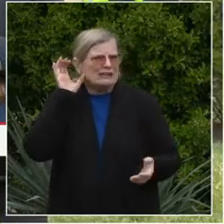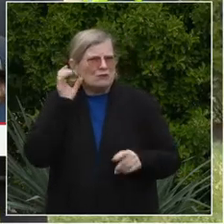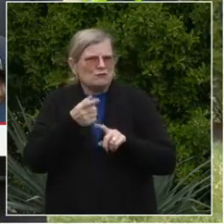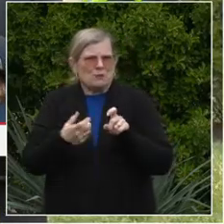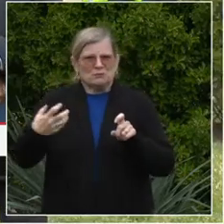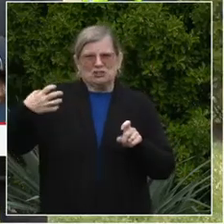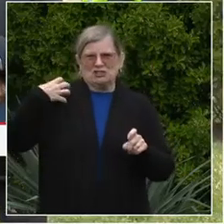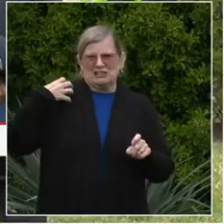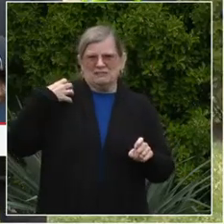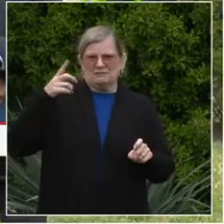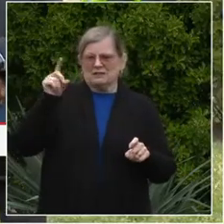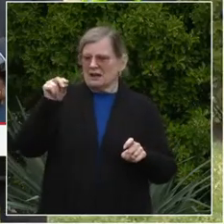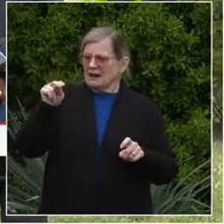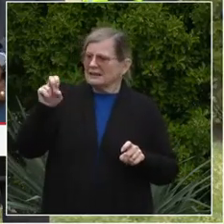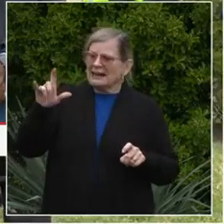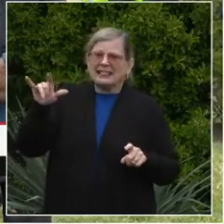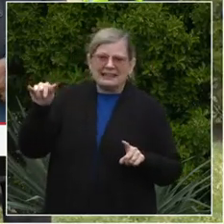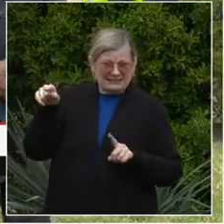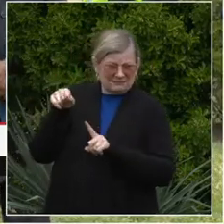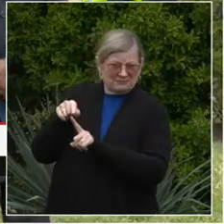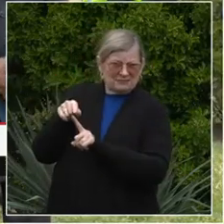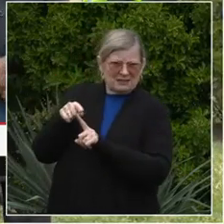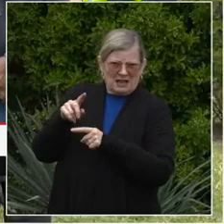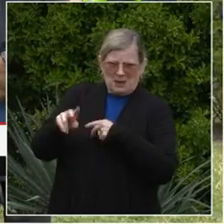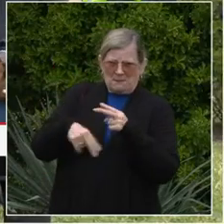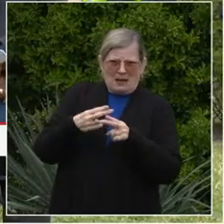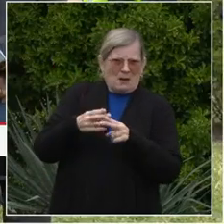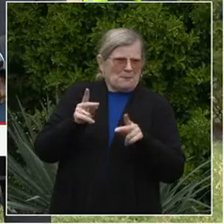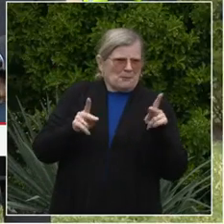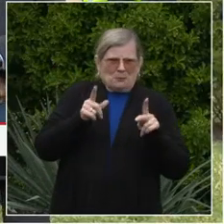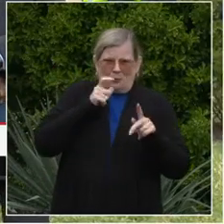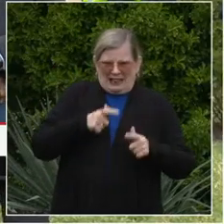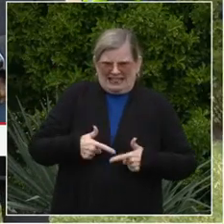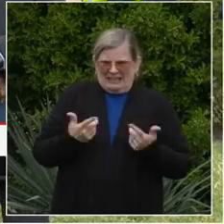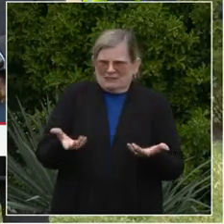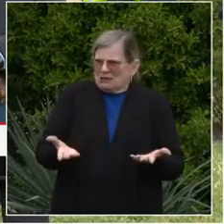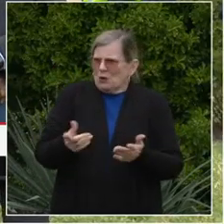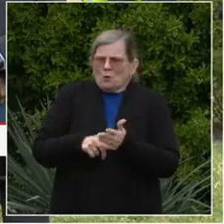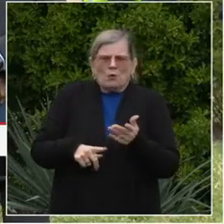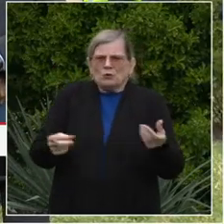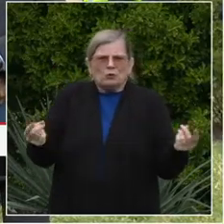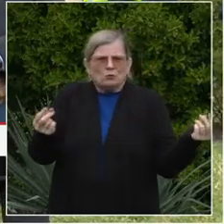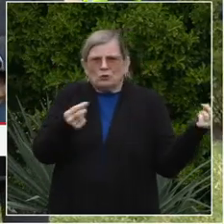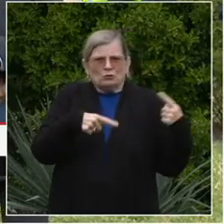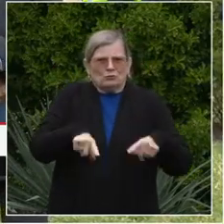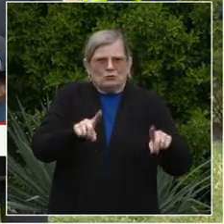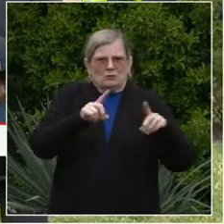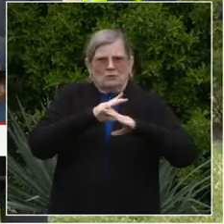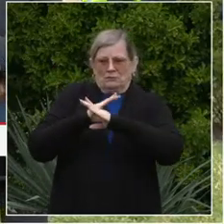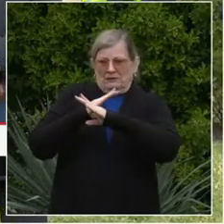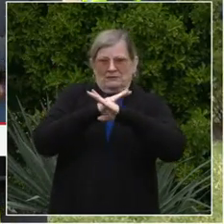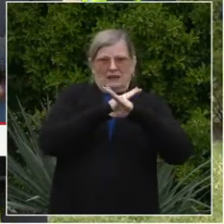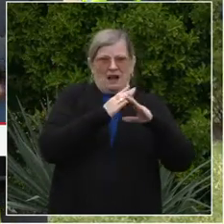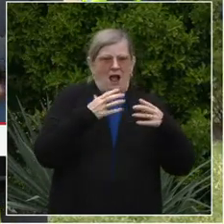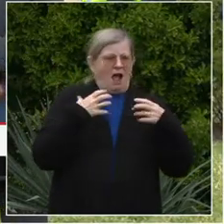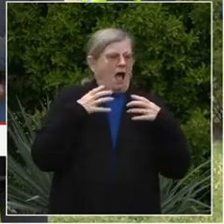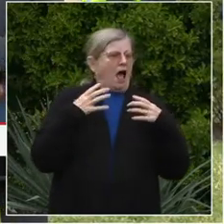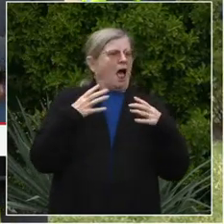what residents can do to prevent holiday celebrations from turning